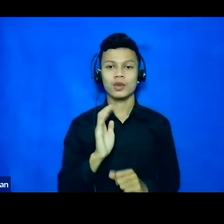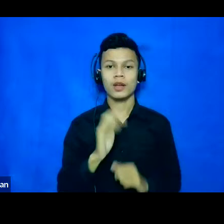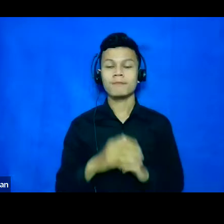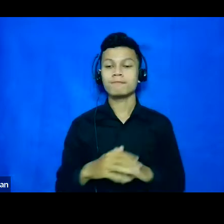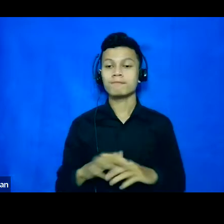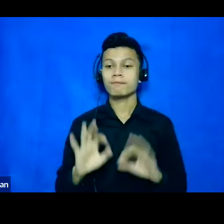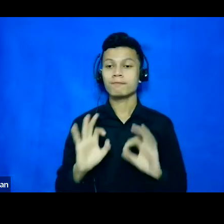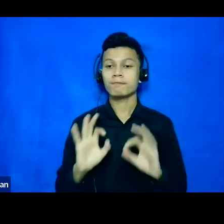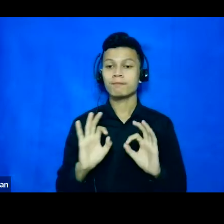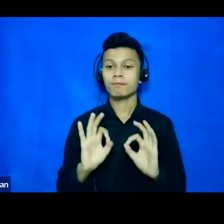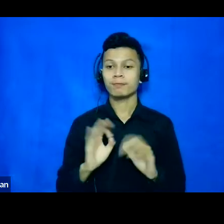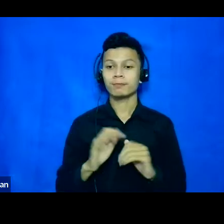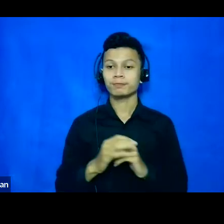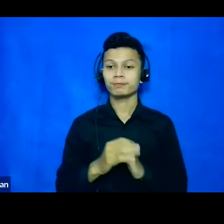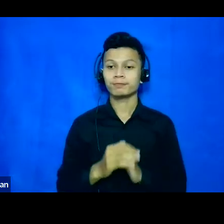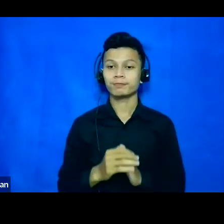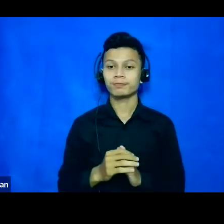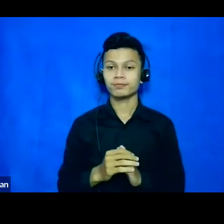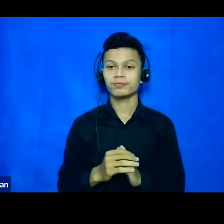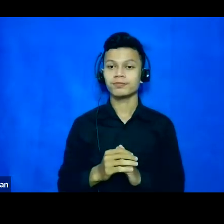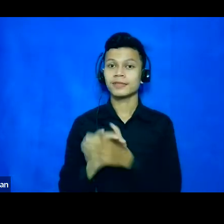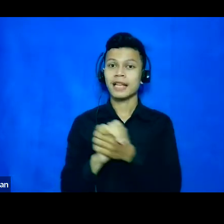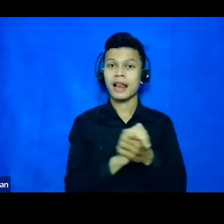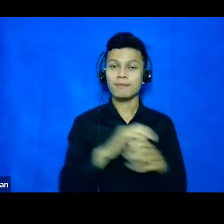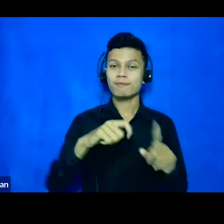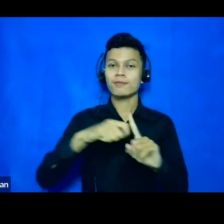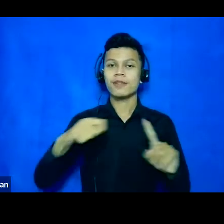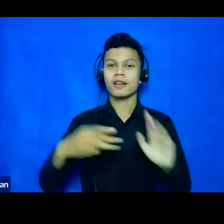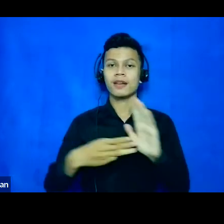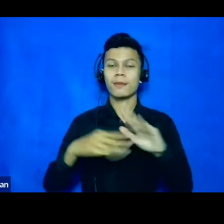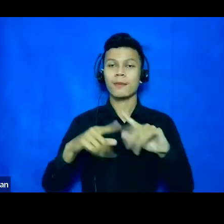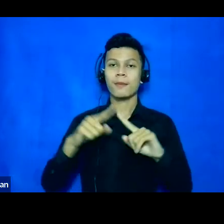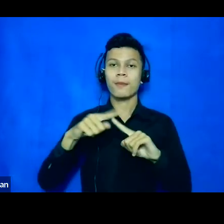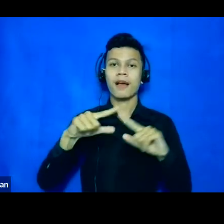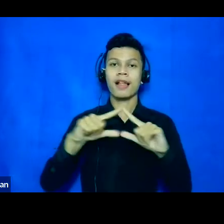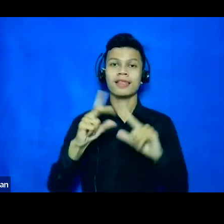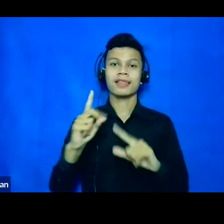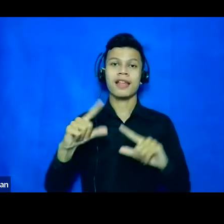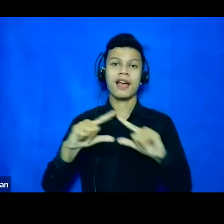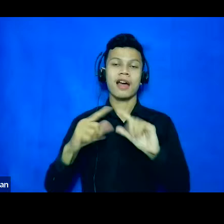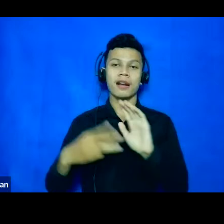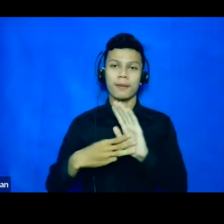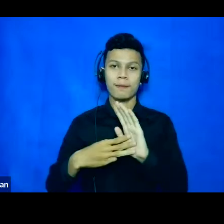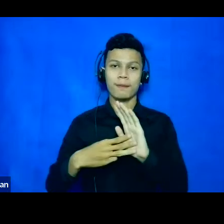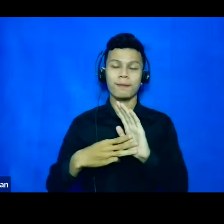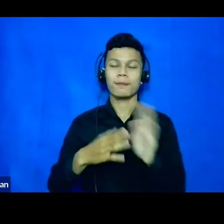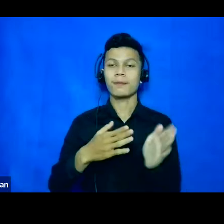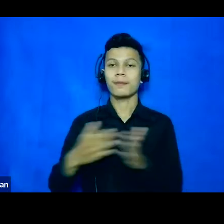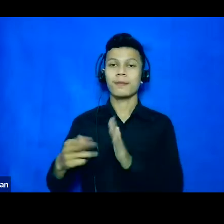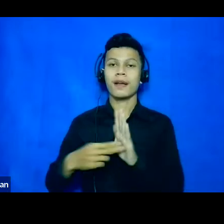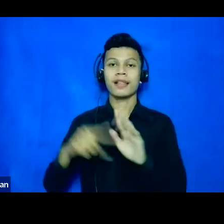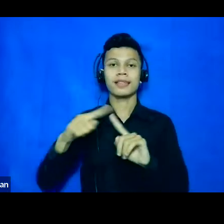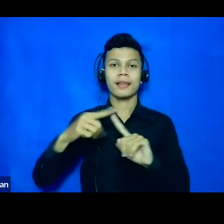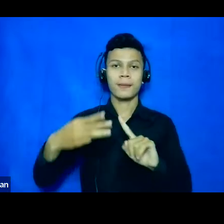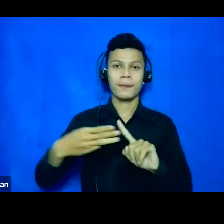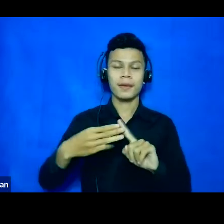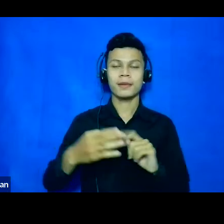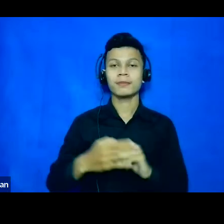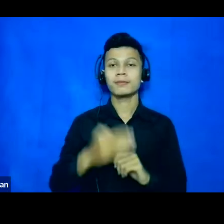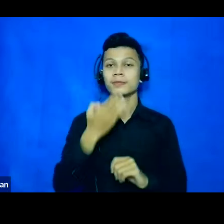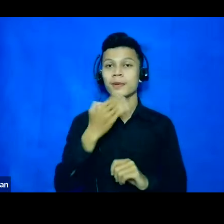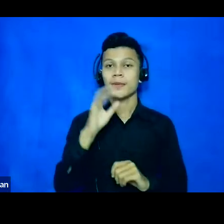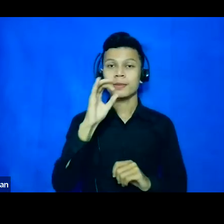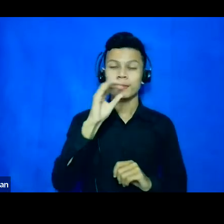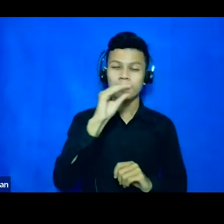Greeting from Mataram, West Nusa Tenggara. Good morning, good afternoon, good